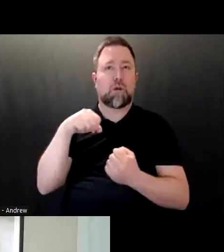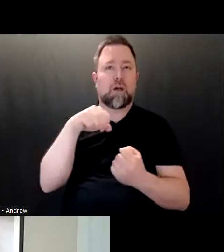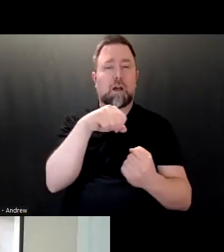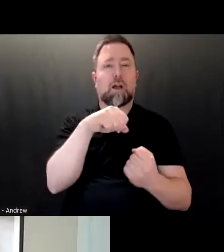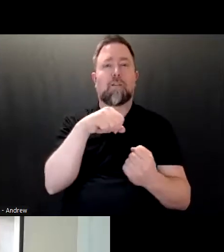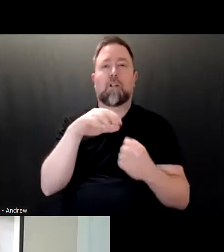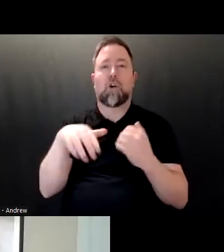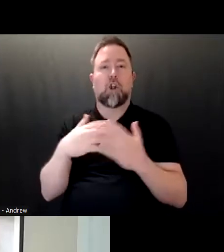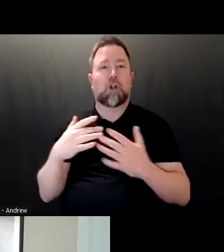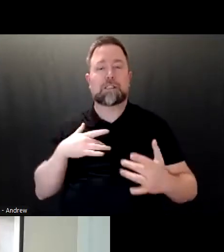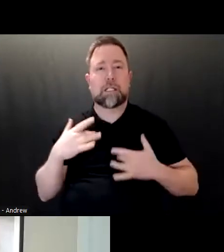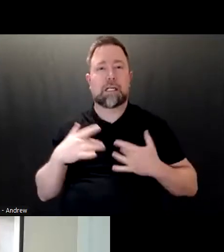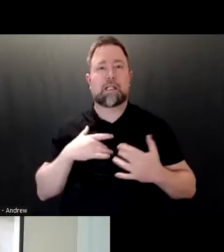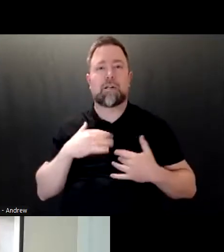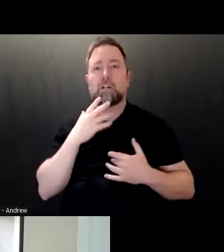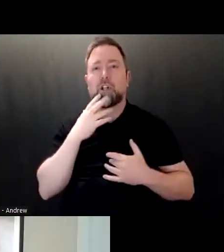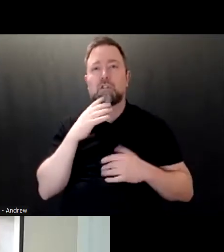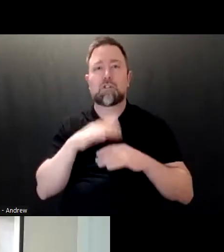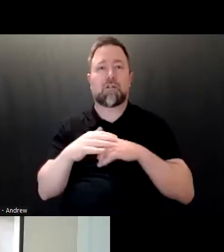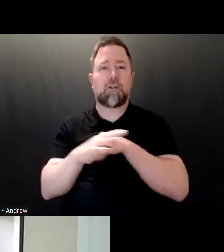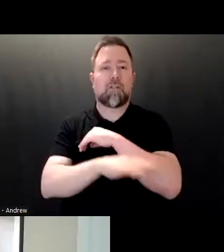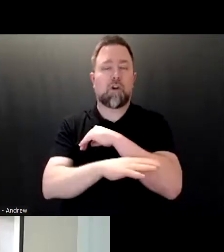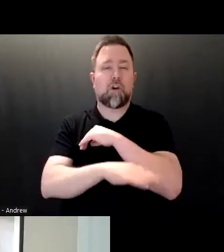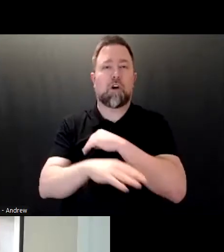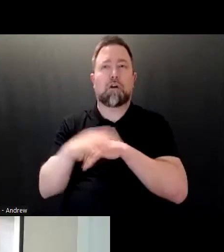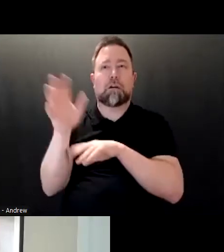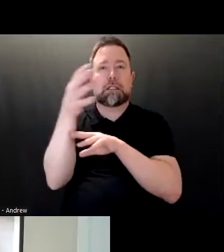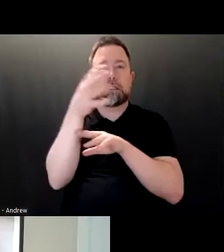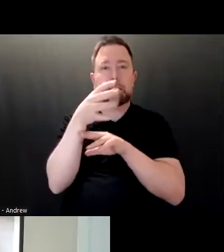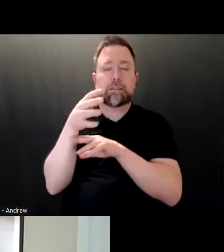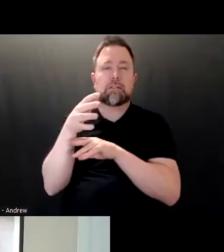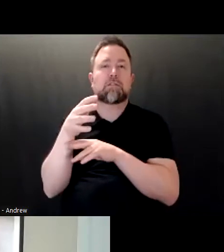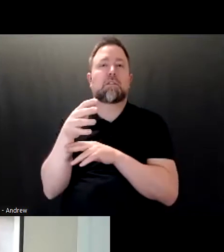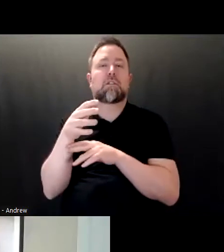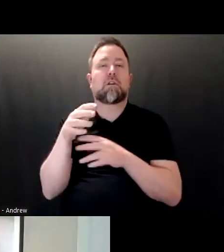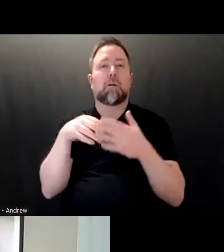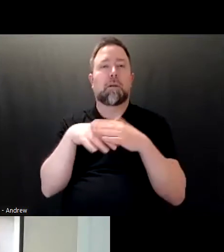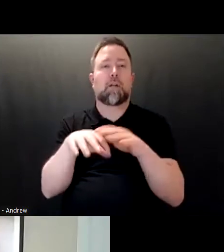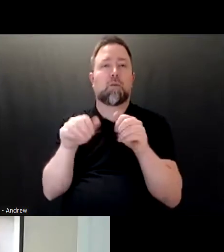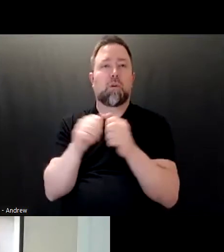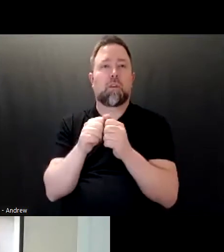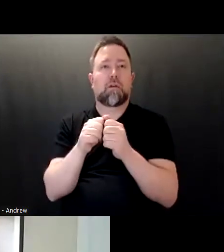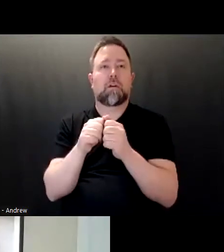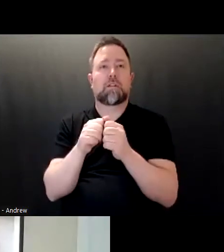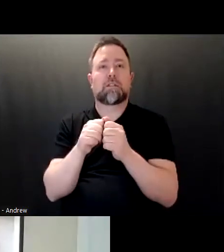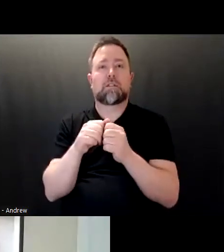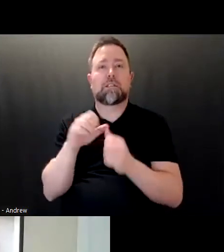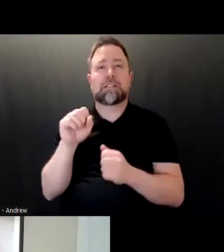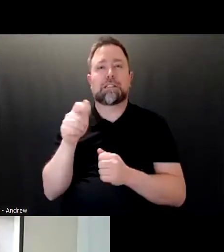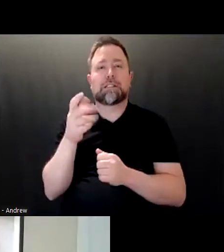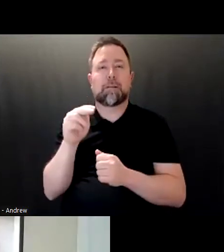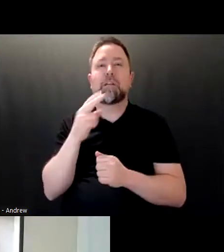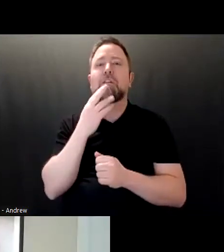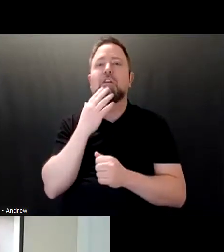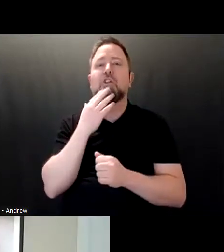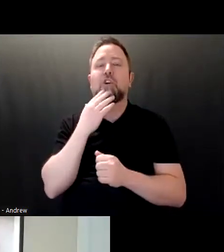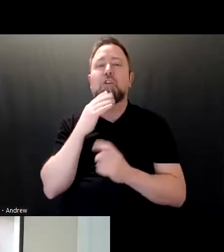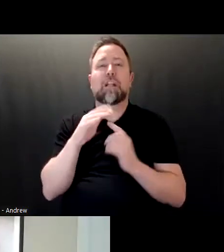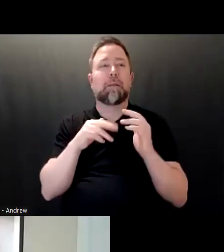time where you experience every angle, surface, and object in the studio as a work of art. It